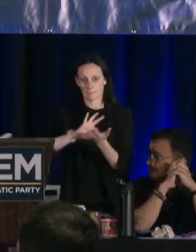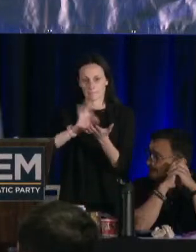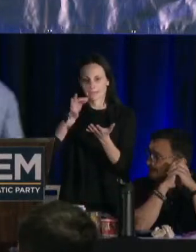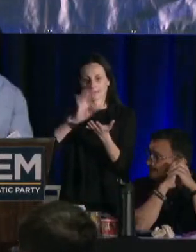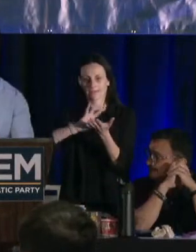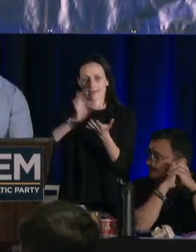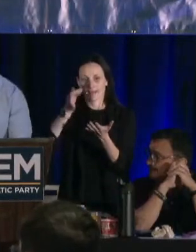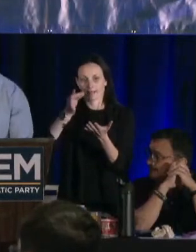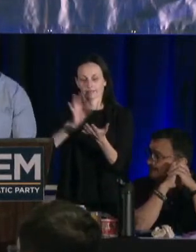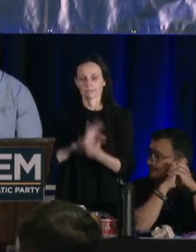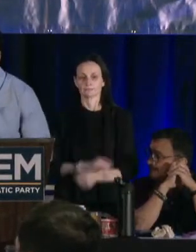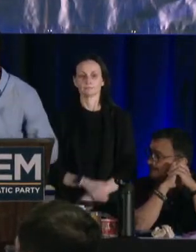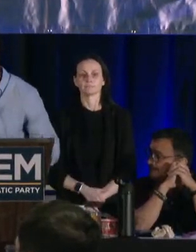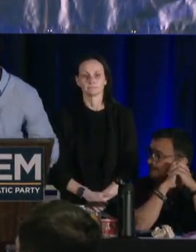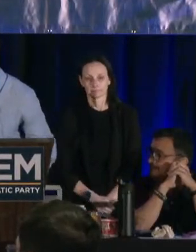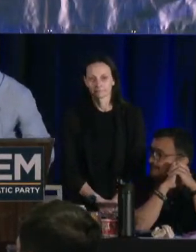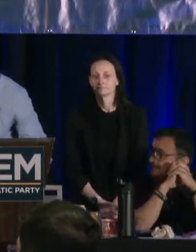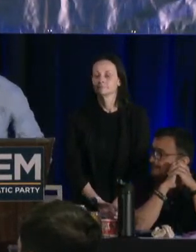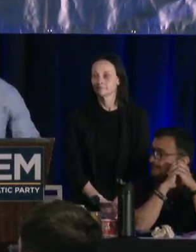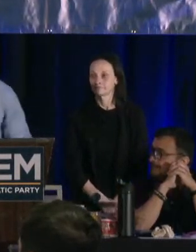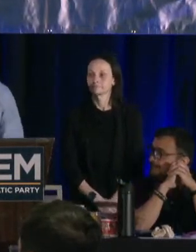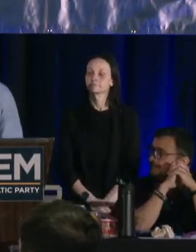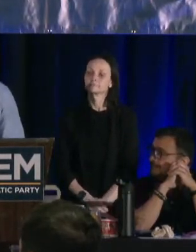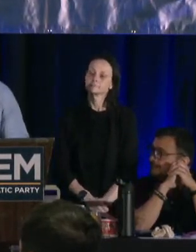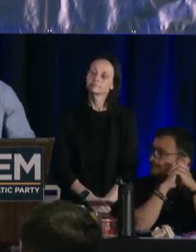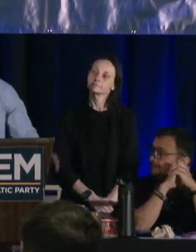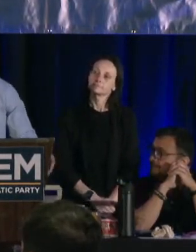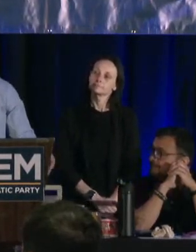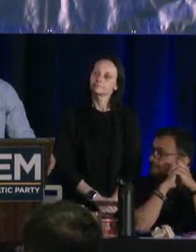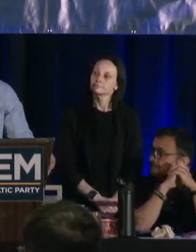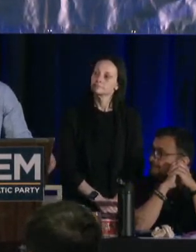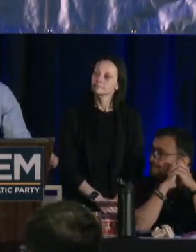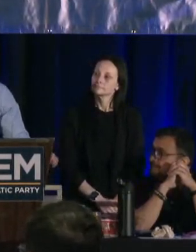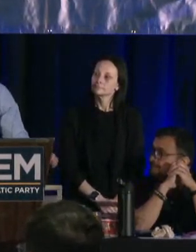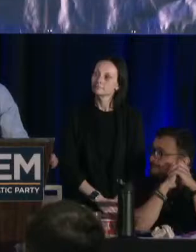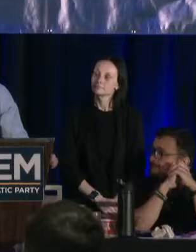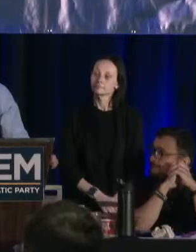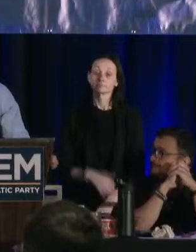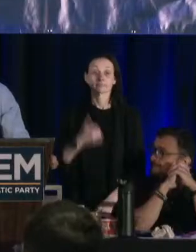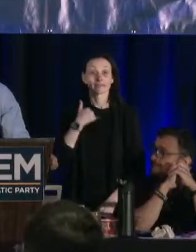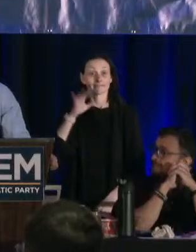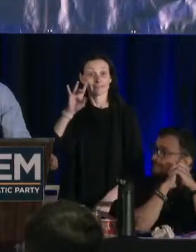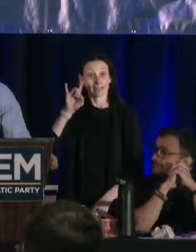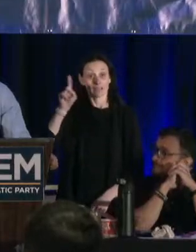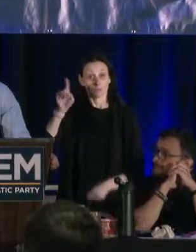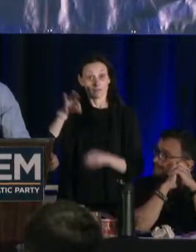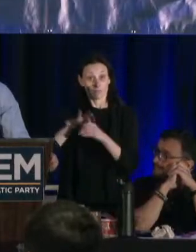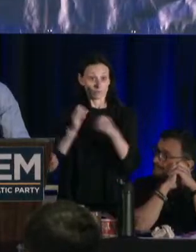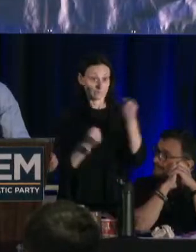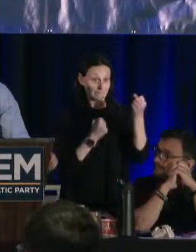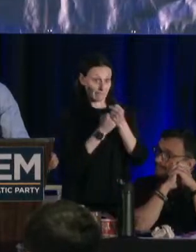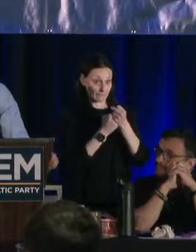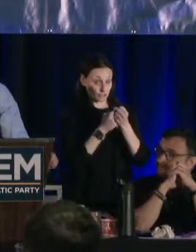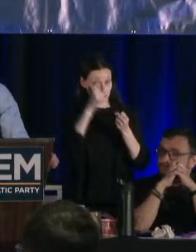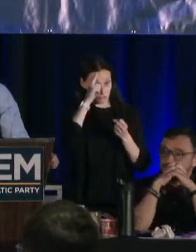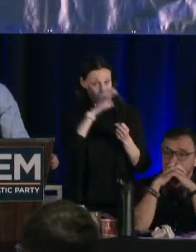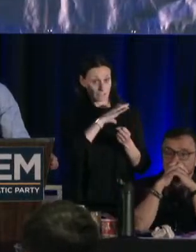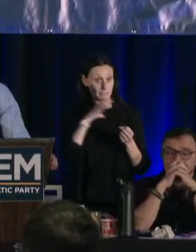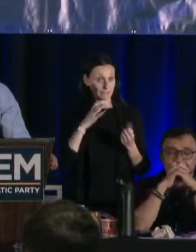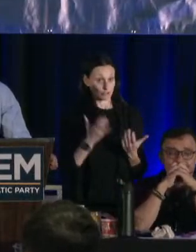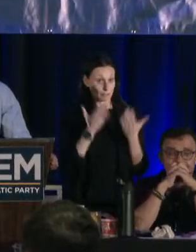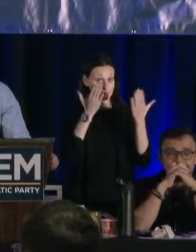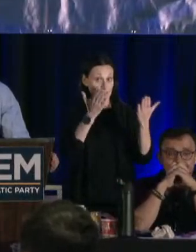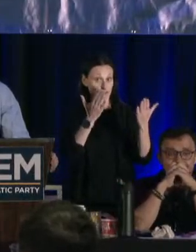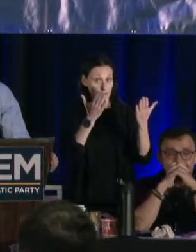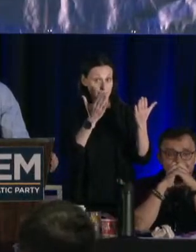That is an amazing number. Okay. Read it out. Read So out the number. there were 81 votes in favor of the committee's